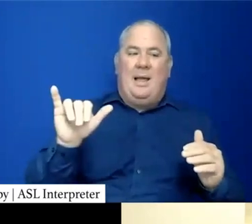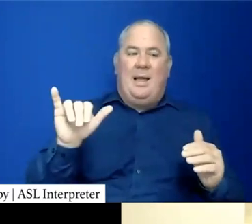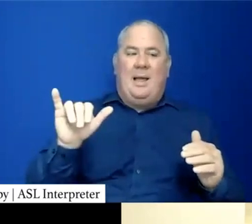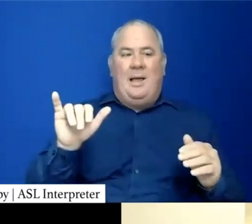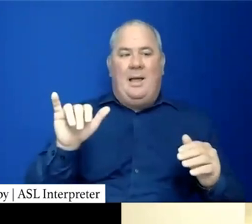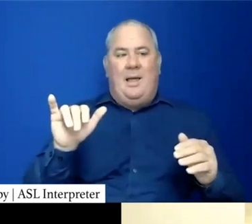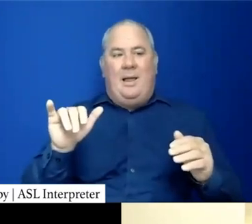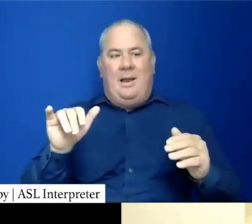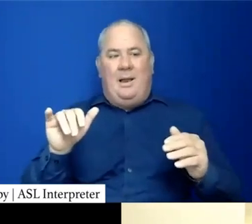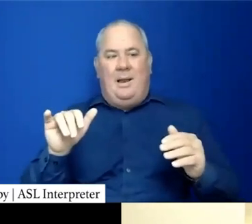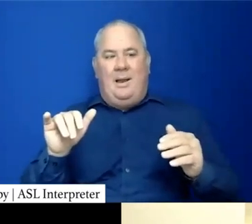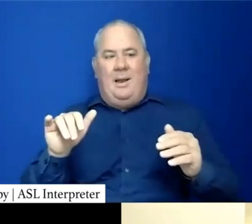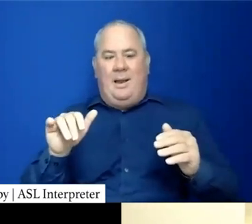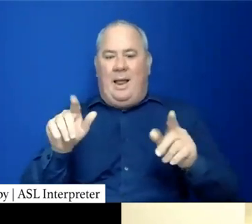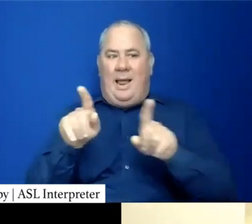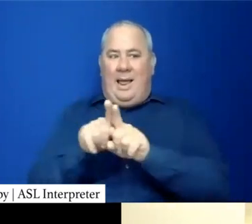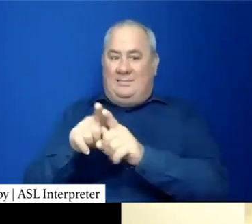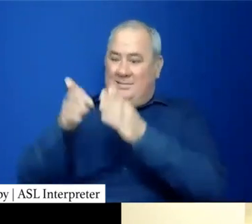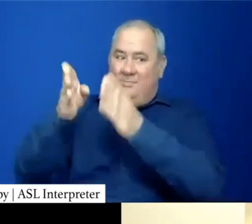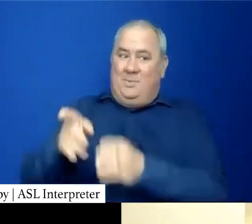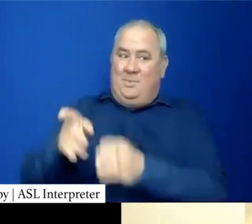adequate disabled person.